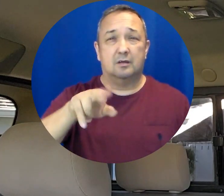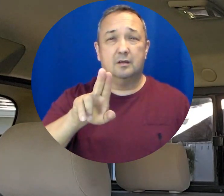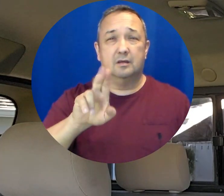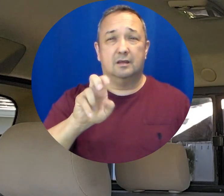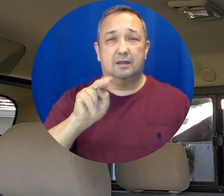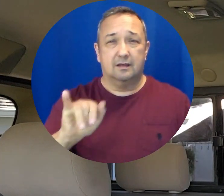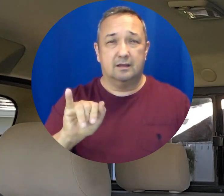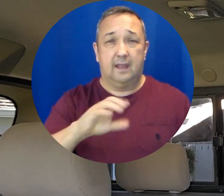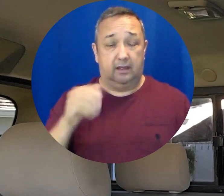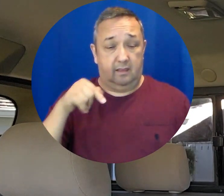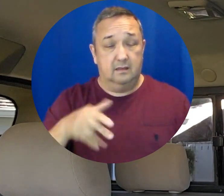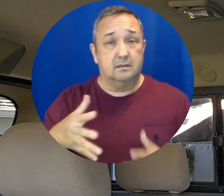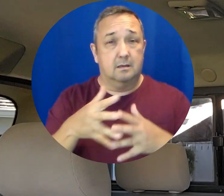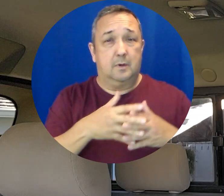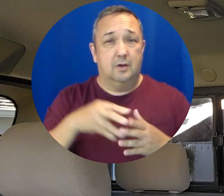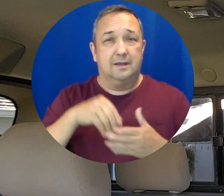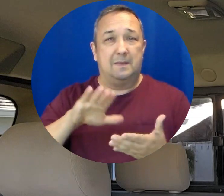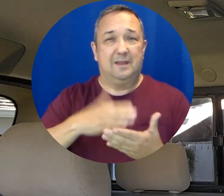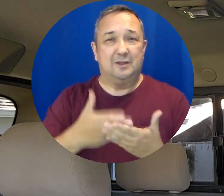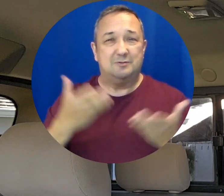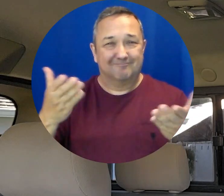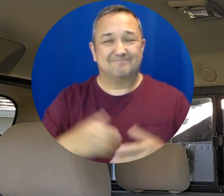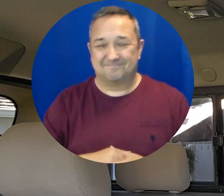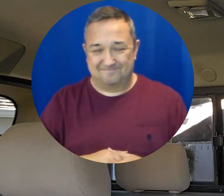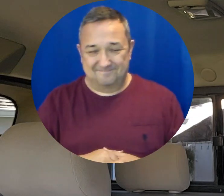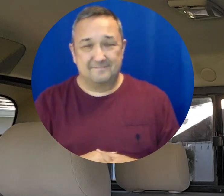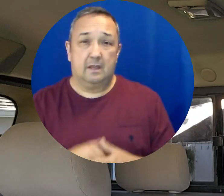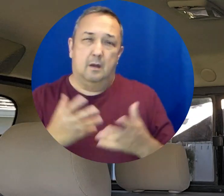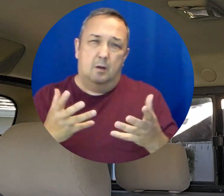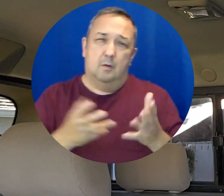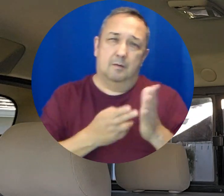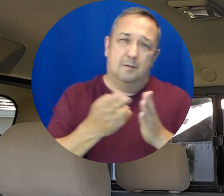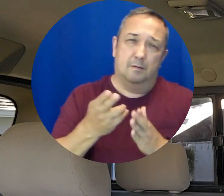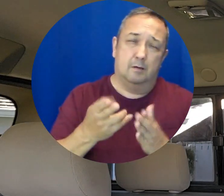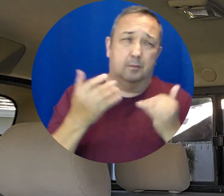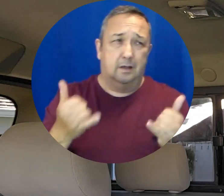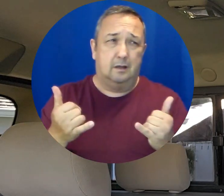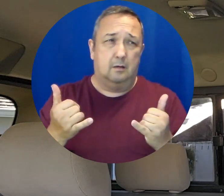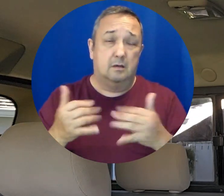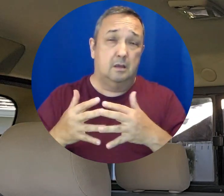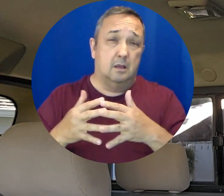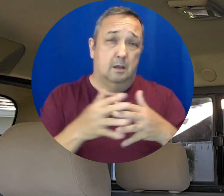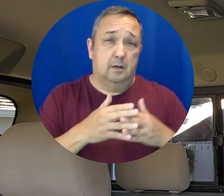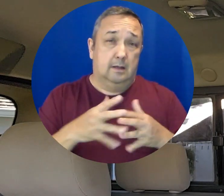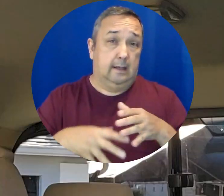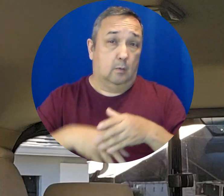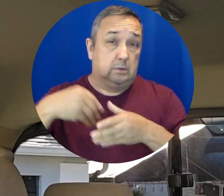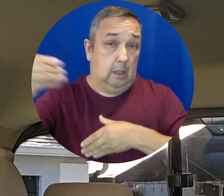Ito po si Tito Kenny at ito ang Kano sa Kusina. Well, talaga